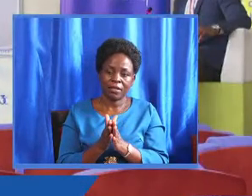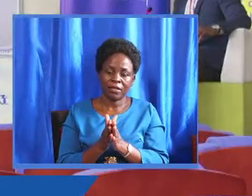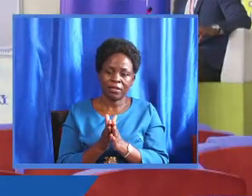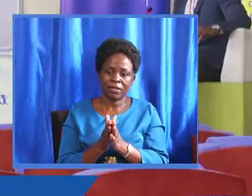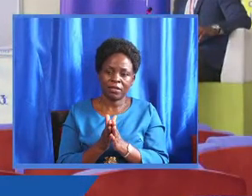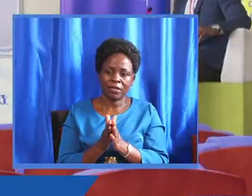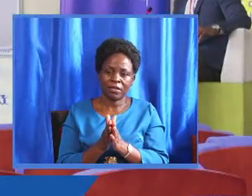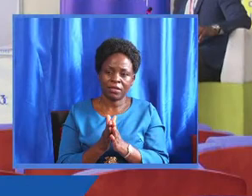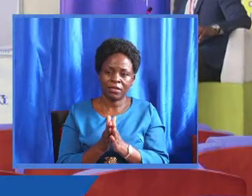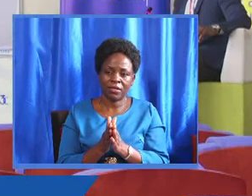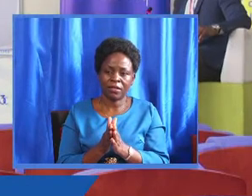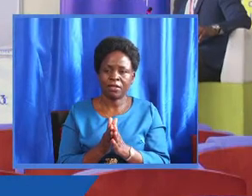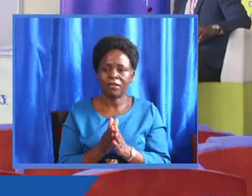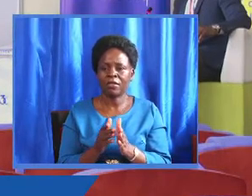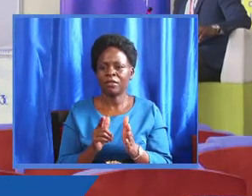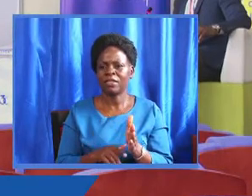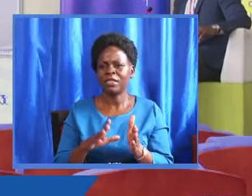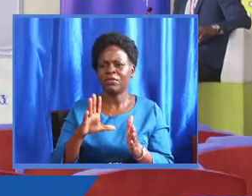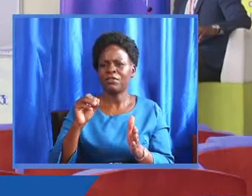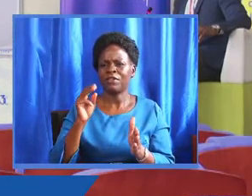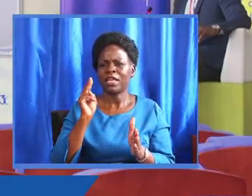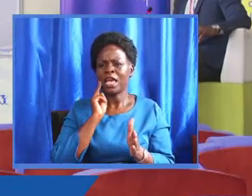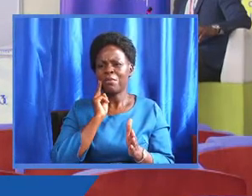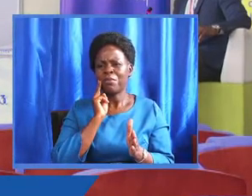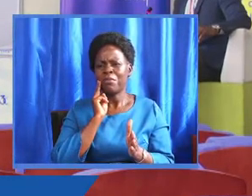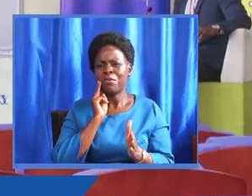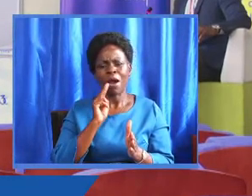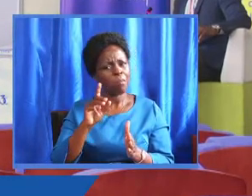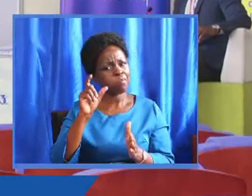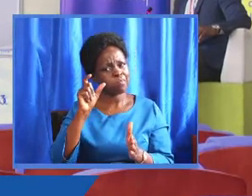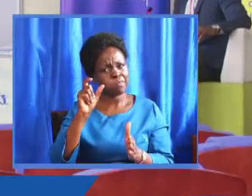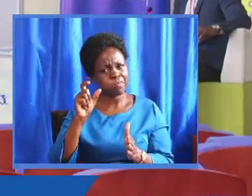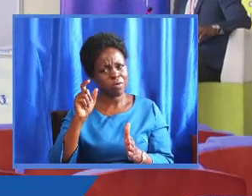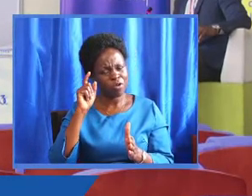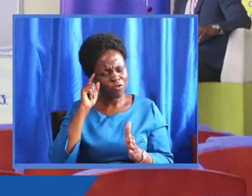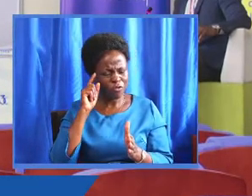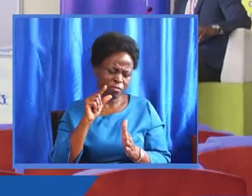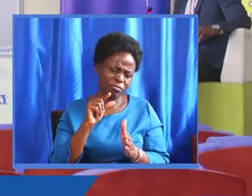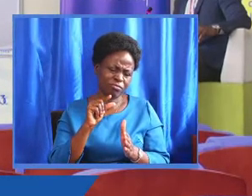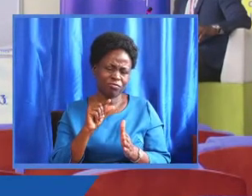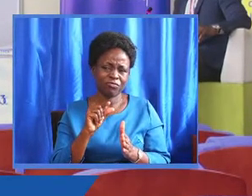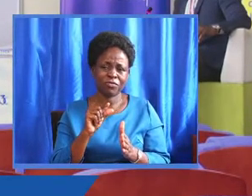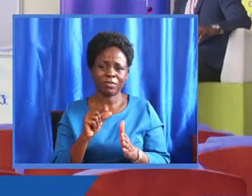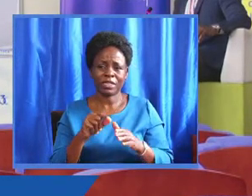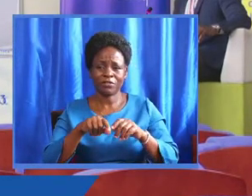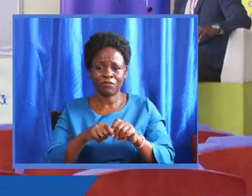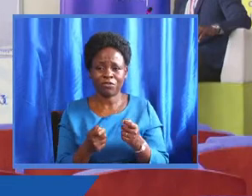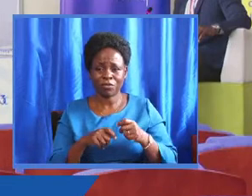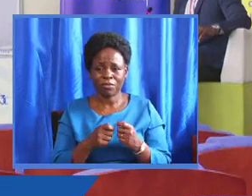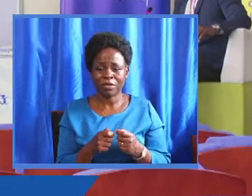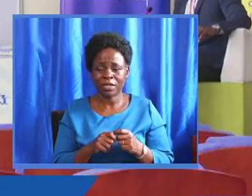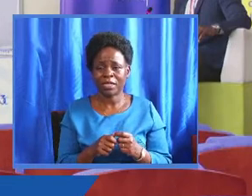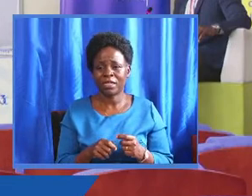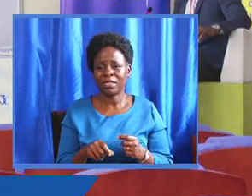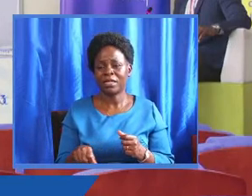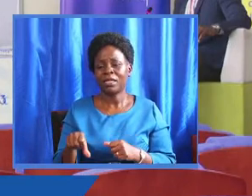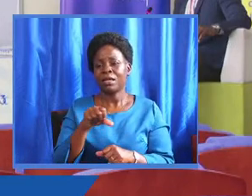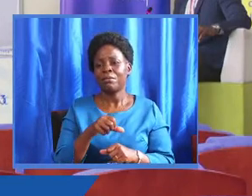doesn't, 150 million may sound quite big for a small earner, But if you break it down, that is